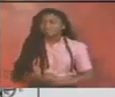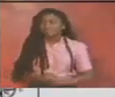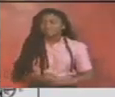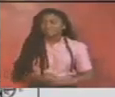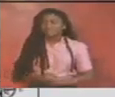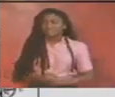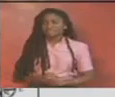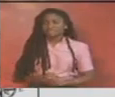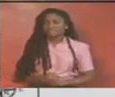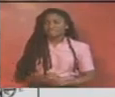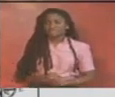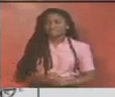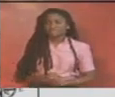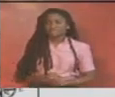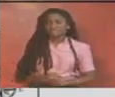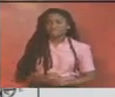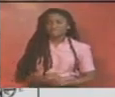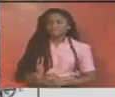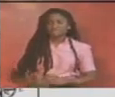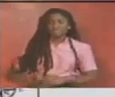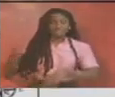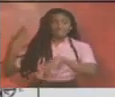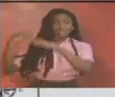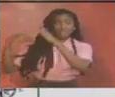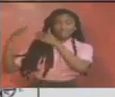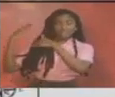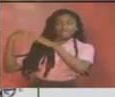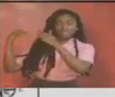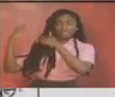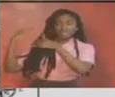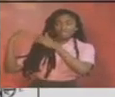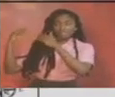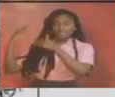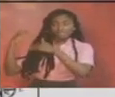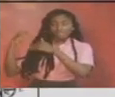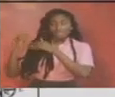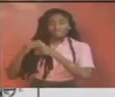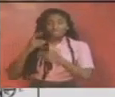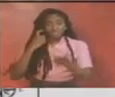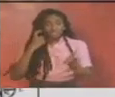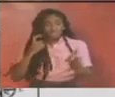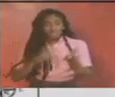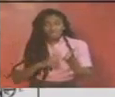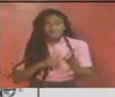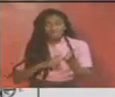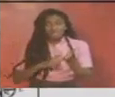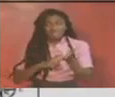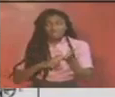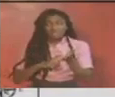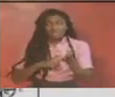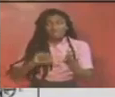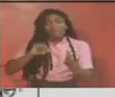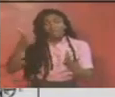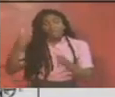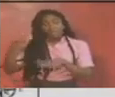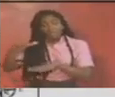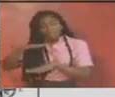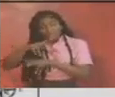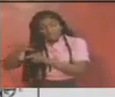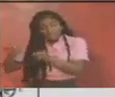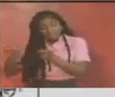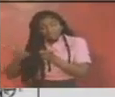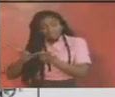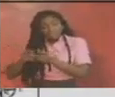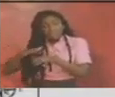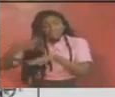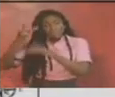little similar to it where we would have had St. George East for quite a long time being the center of the epidemic. Now we have Caronies as the starting point, and it's